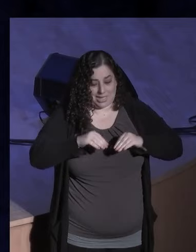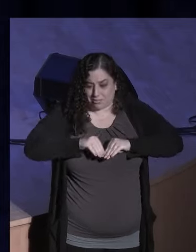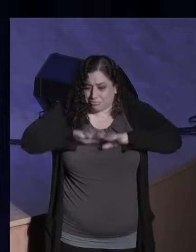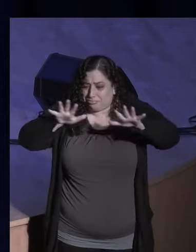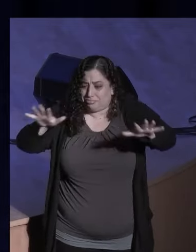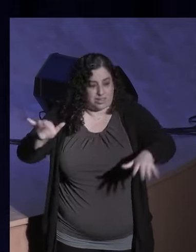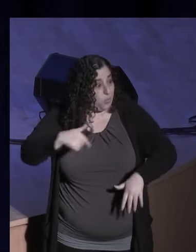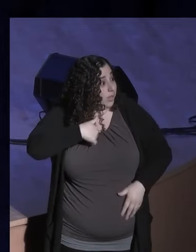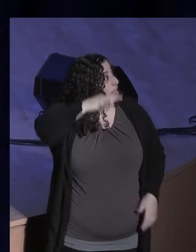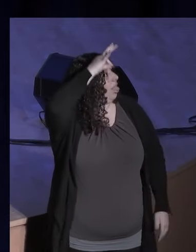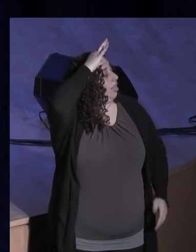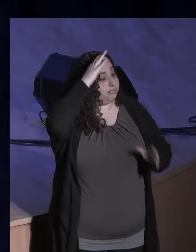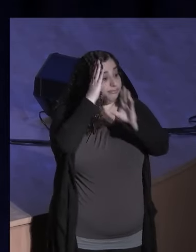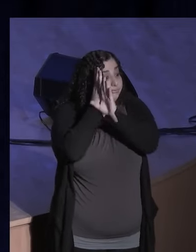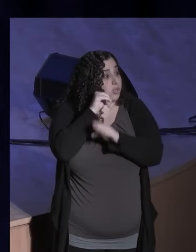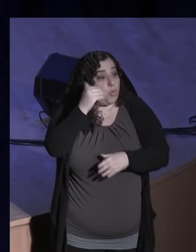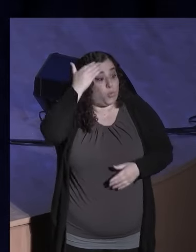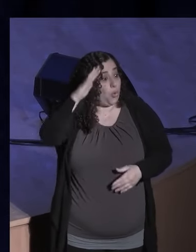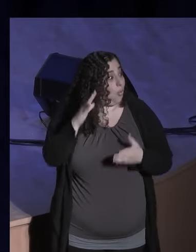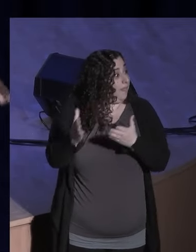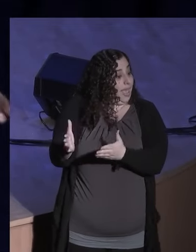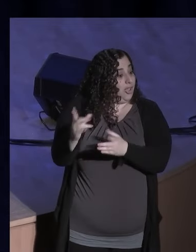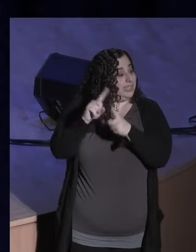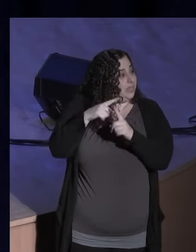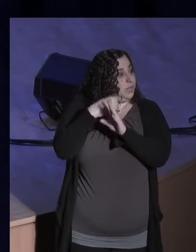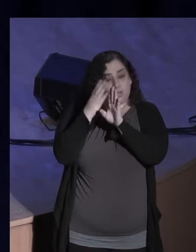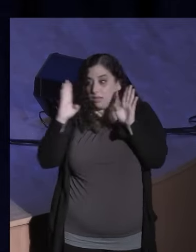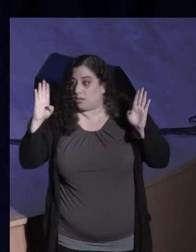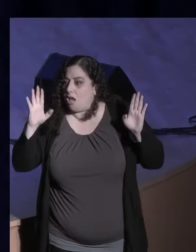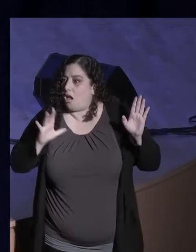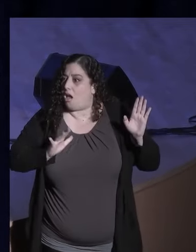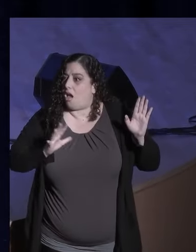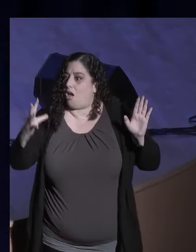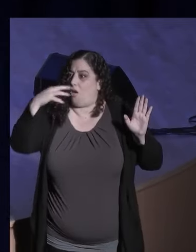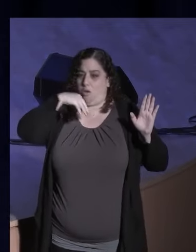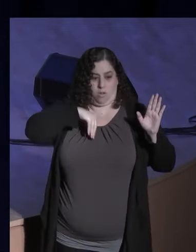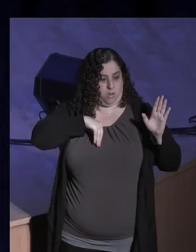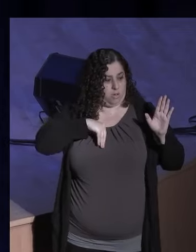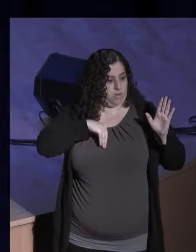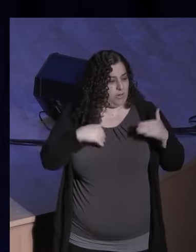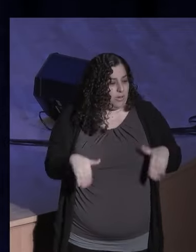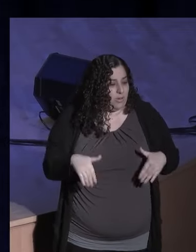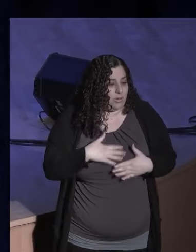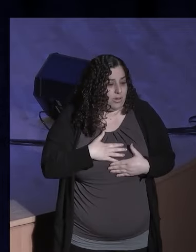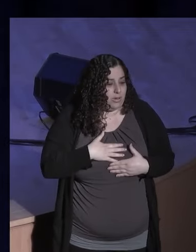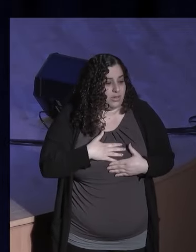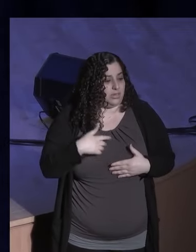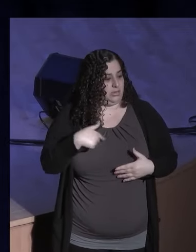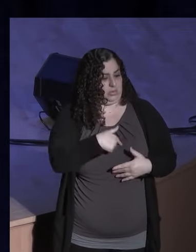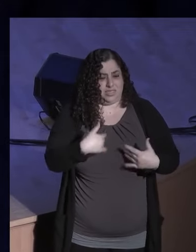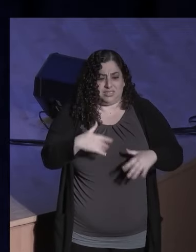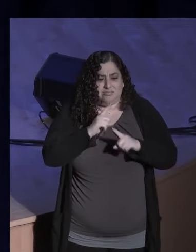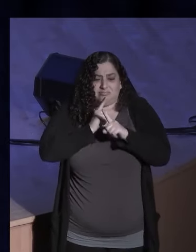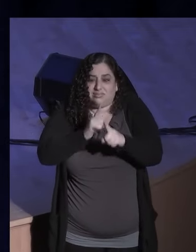shaped and be made better by that history. I was struck so much by thinking about this year's festival,